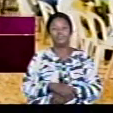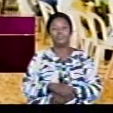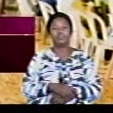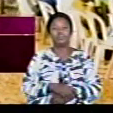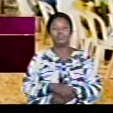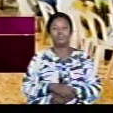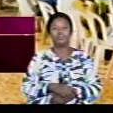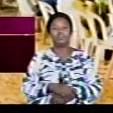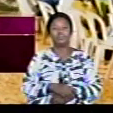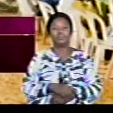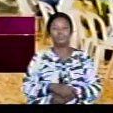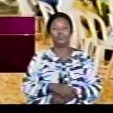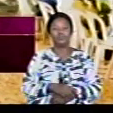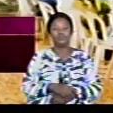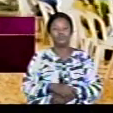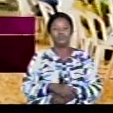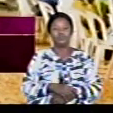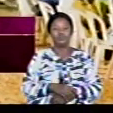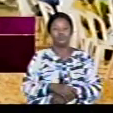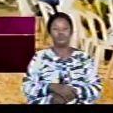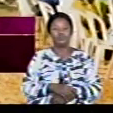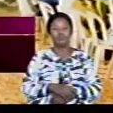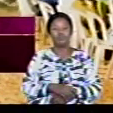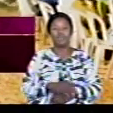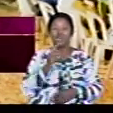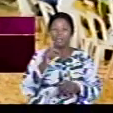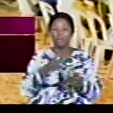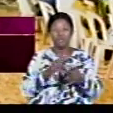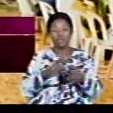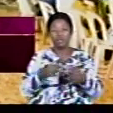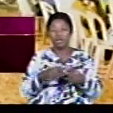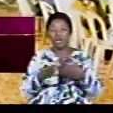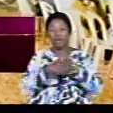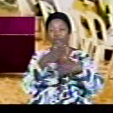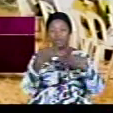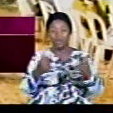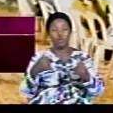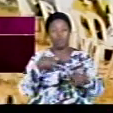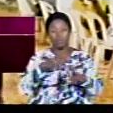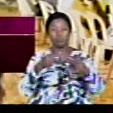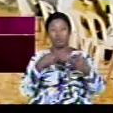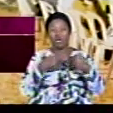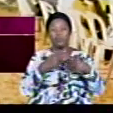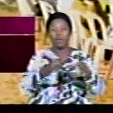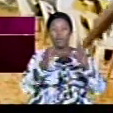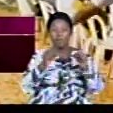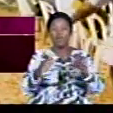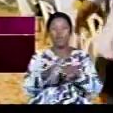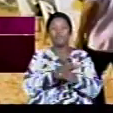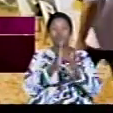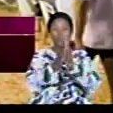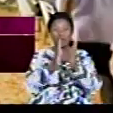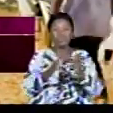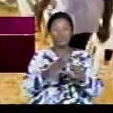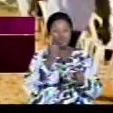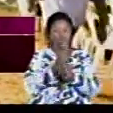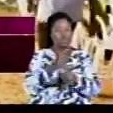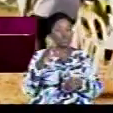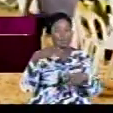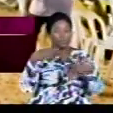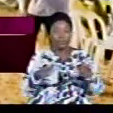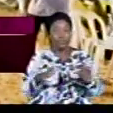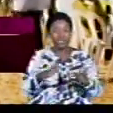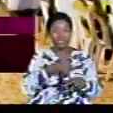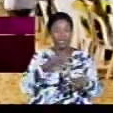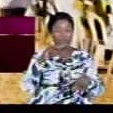forget, we still have the powerful prayer coming on. We just listen to the message, Christ, our power. A time when the DS has